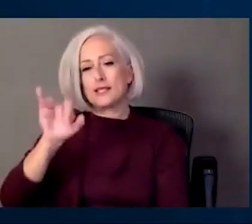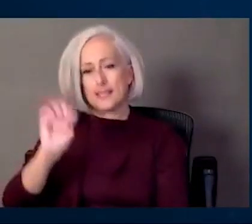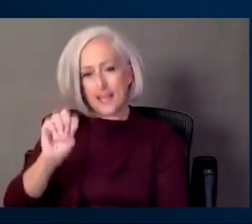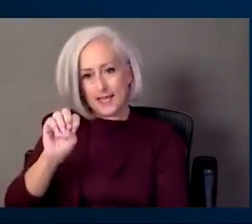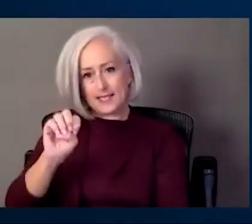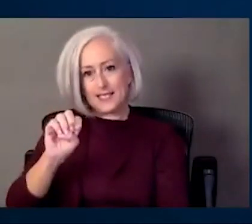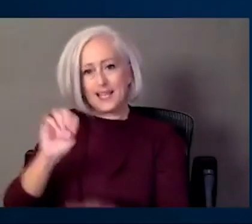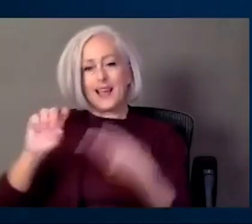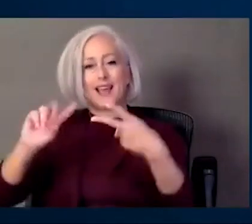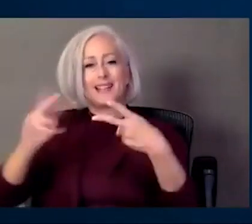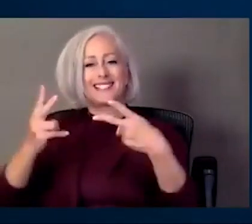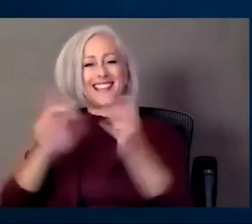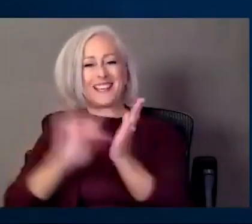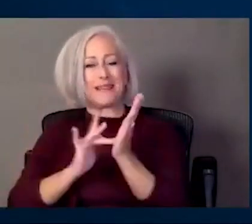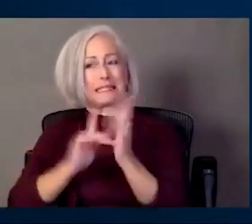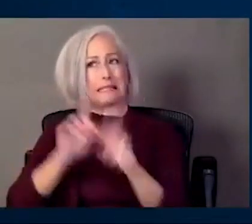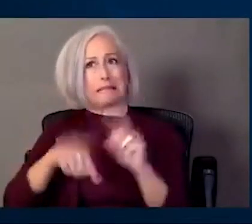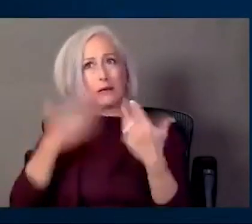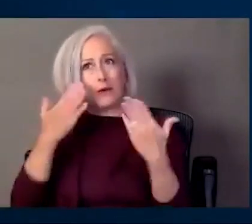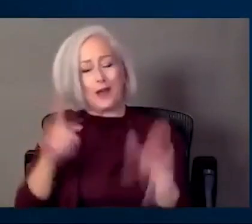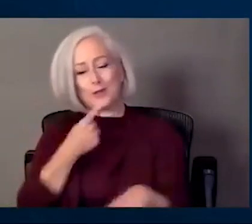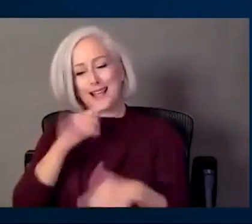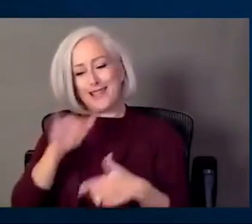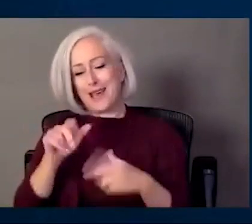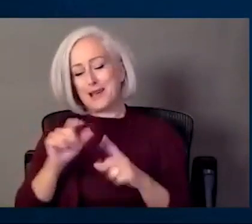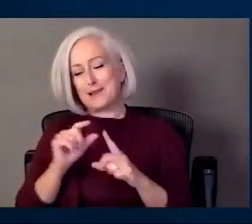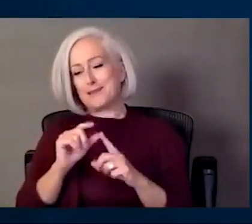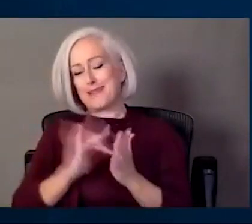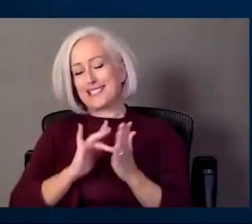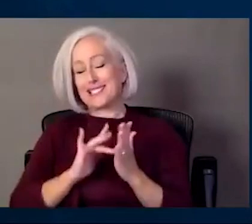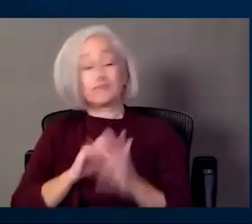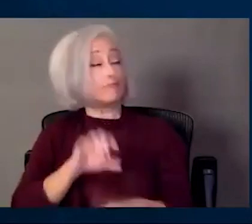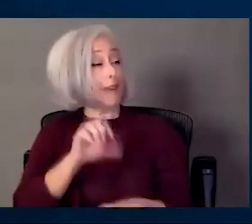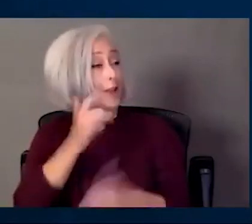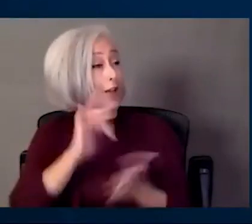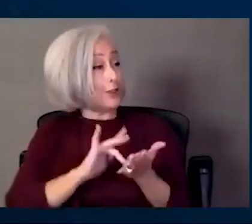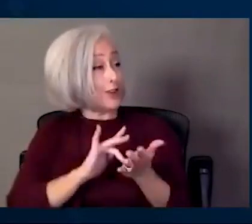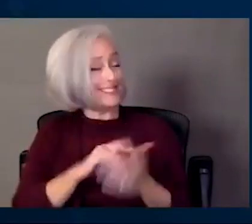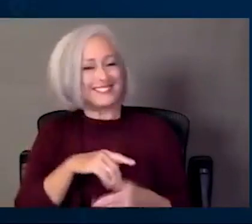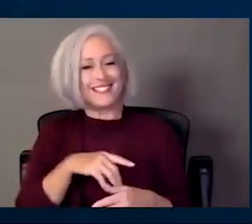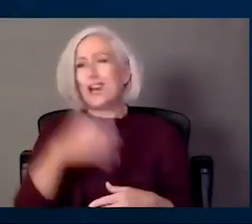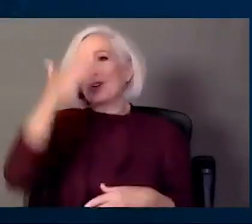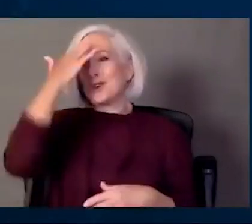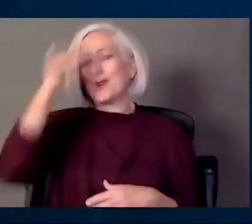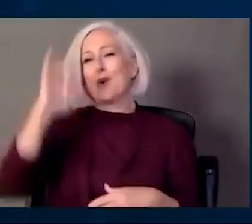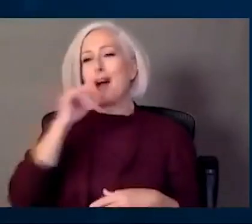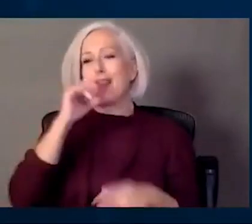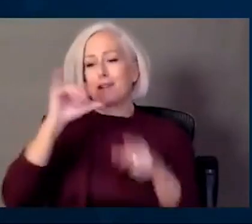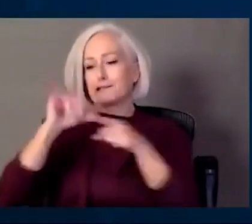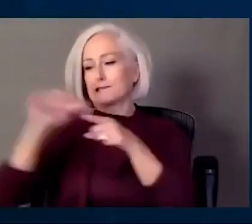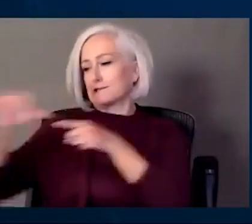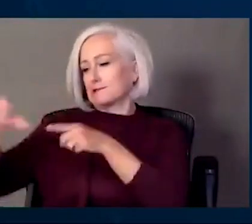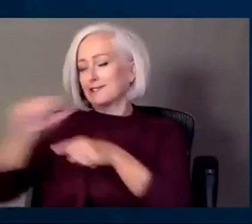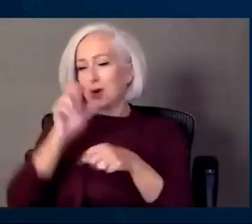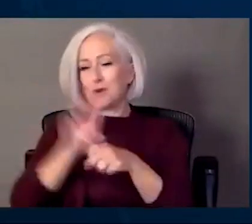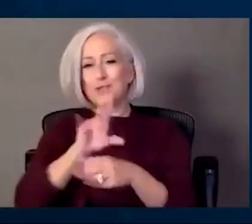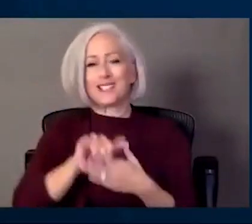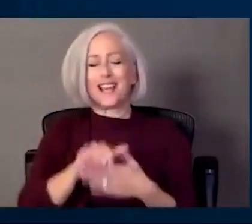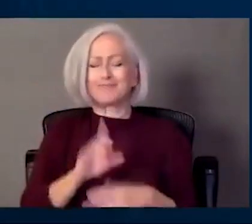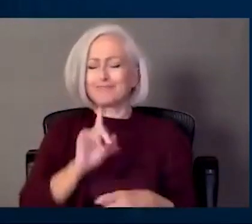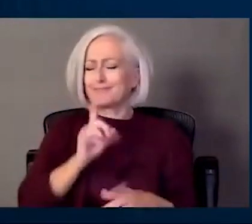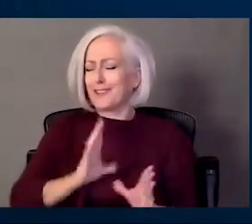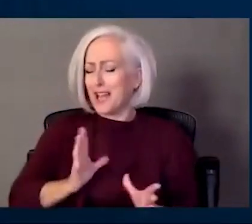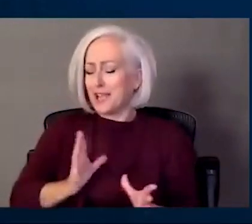pronounce that one. But Another drug. You know that I don't use big words, but she wants to know. Leflunomide, I'm sure. Yeah.